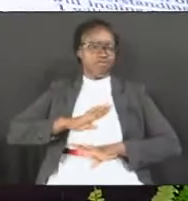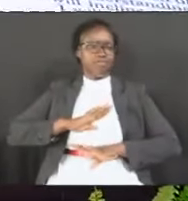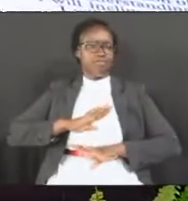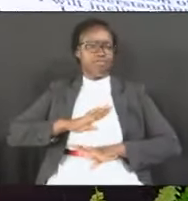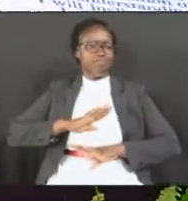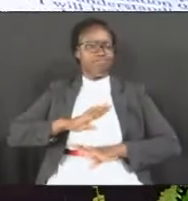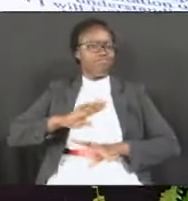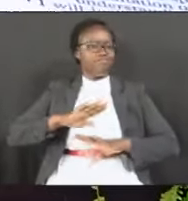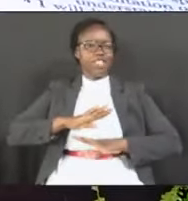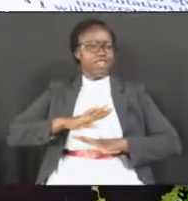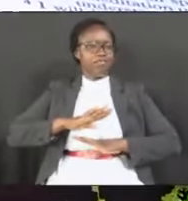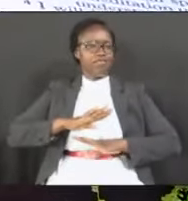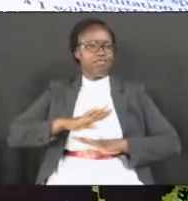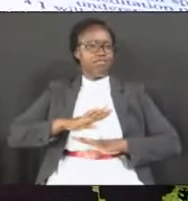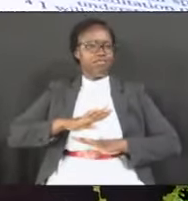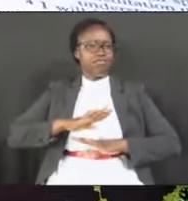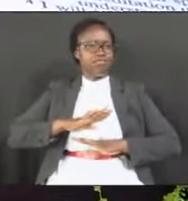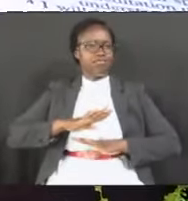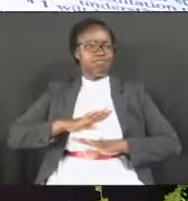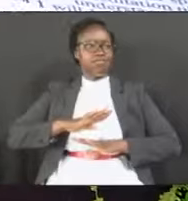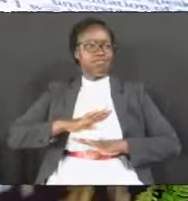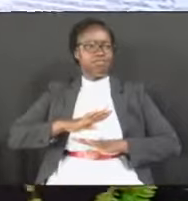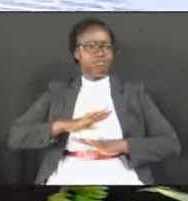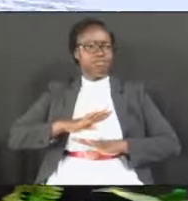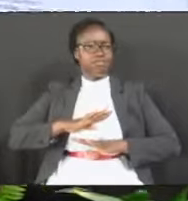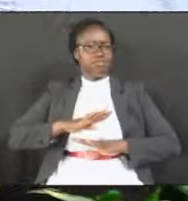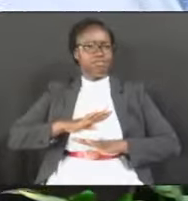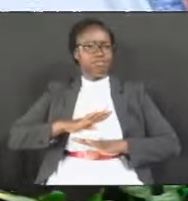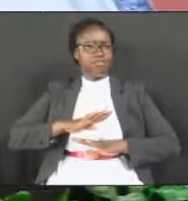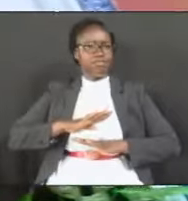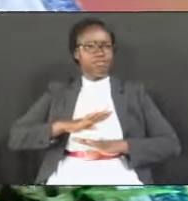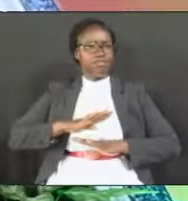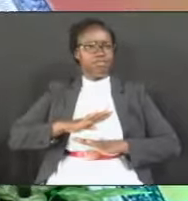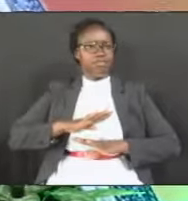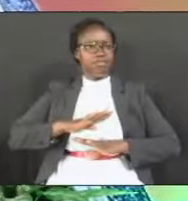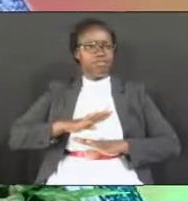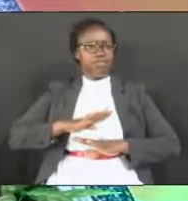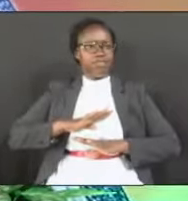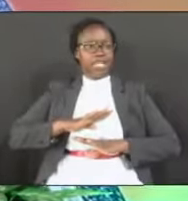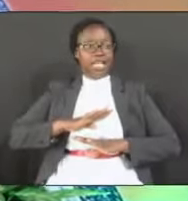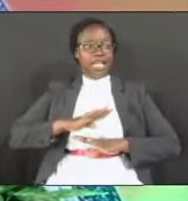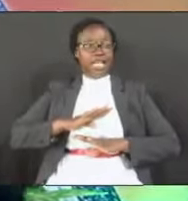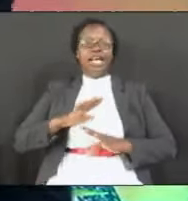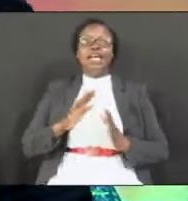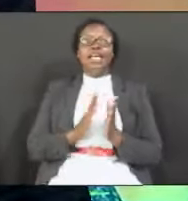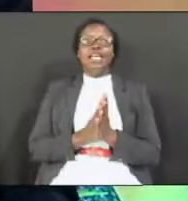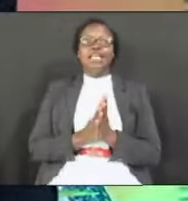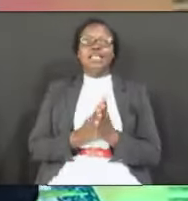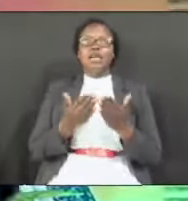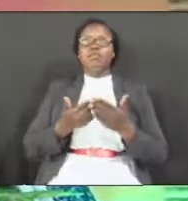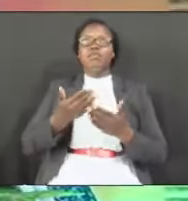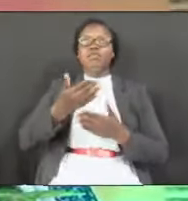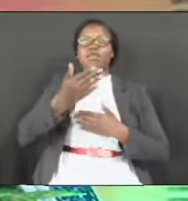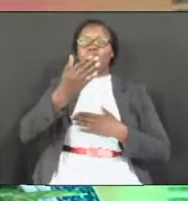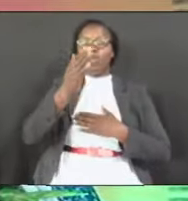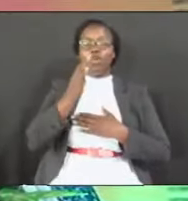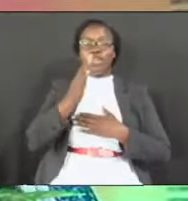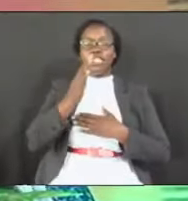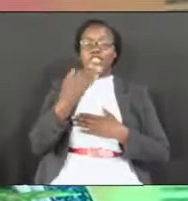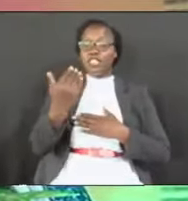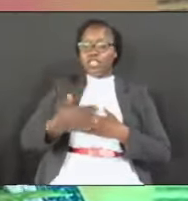enough is enough. Can somebody say amen? Now let me speak to you, friends, and let you know. In the plan of God, there is